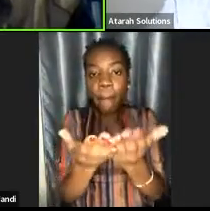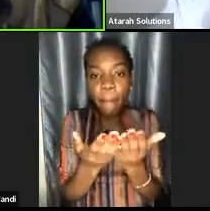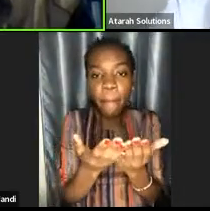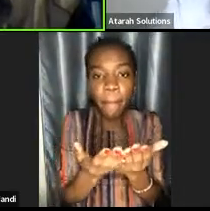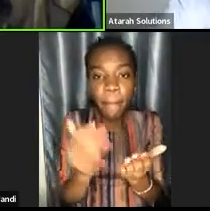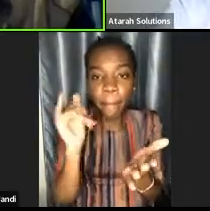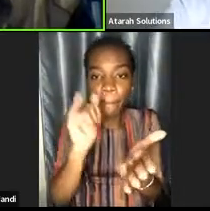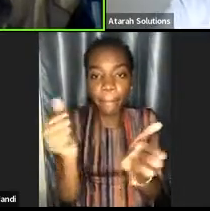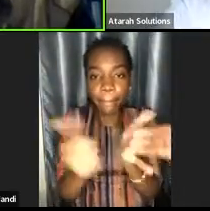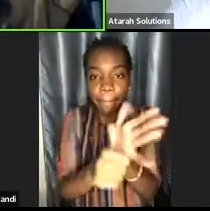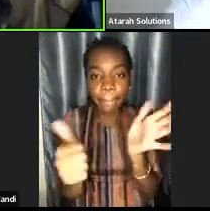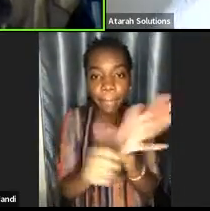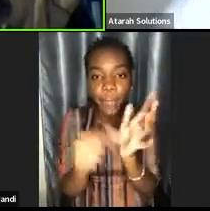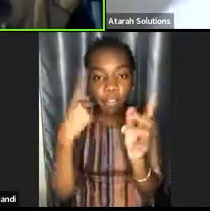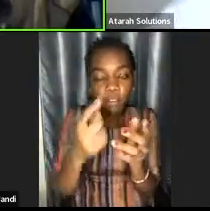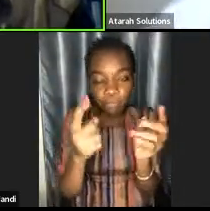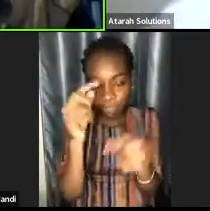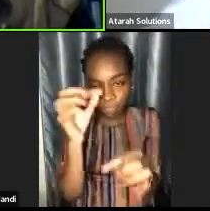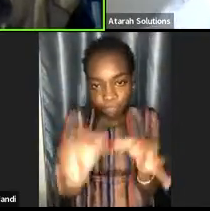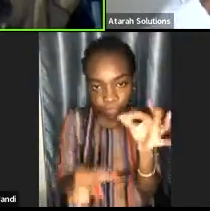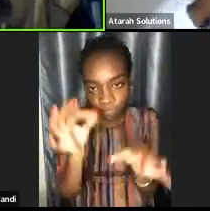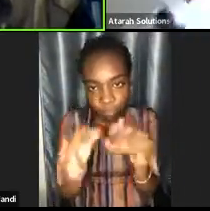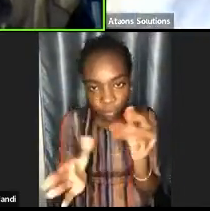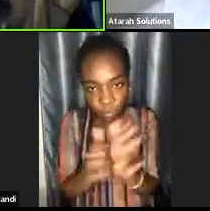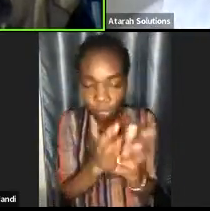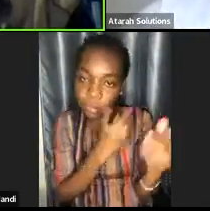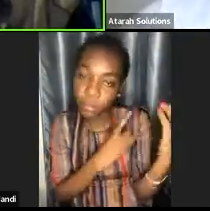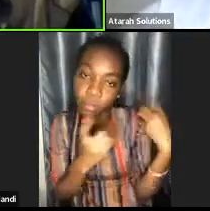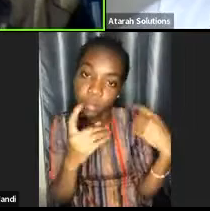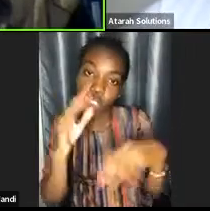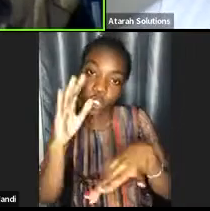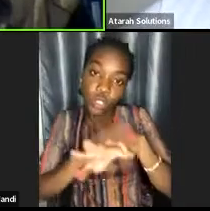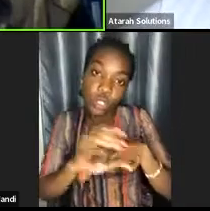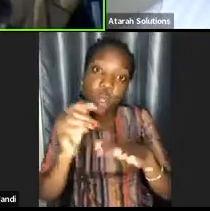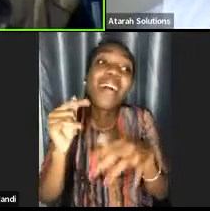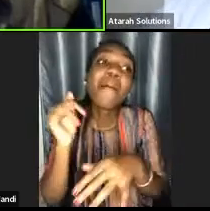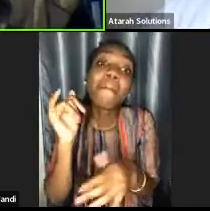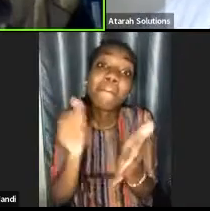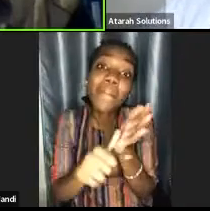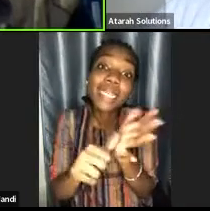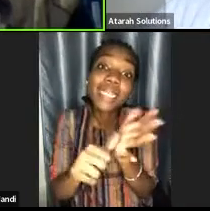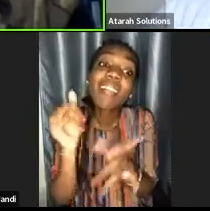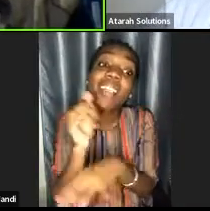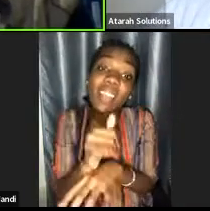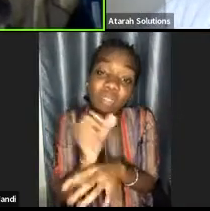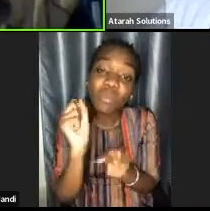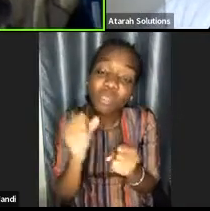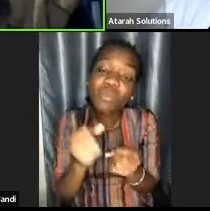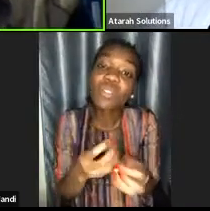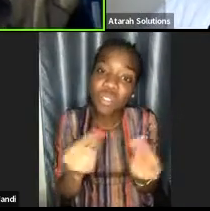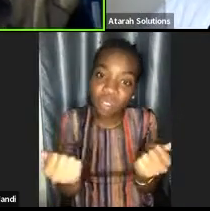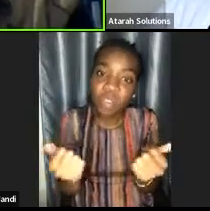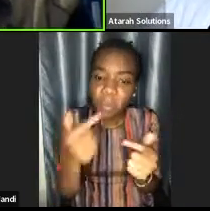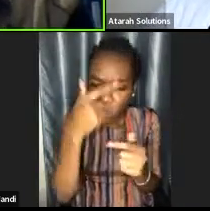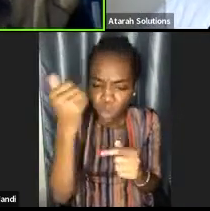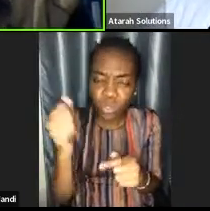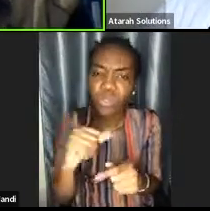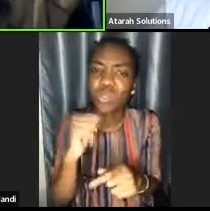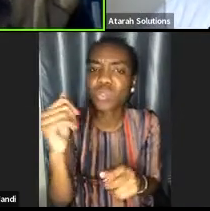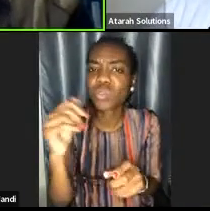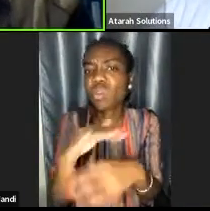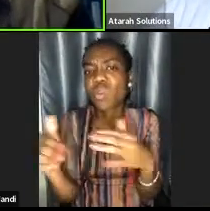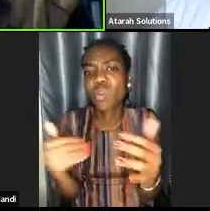for mediation. Again, depending on, is it a matter which is mediatable? Because it's not all matters which can be